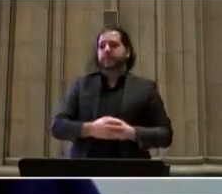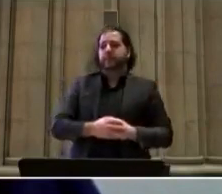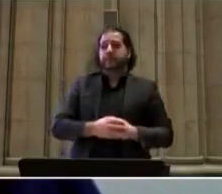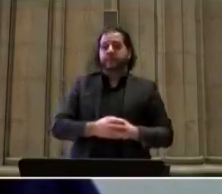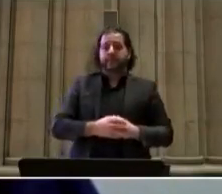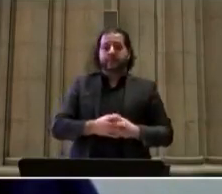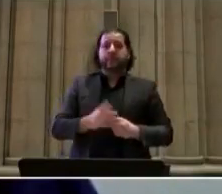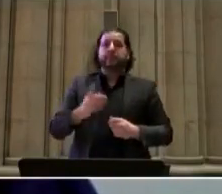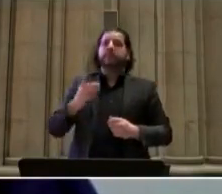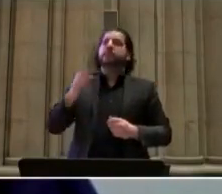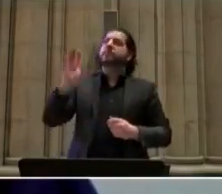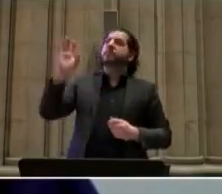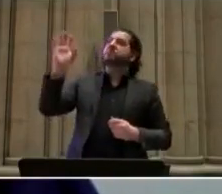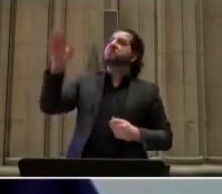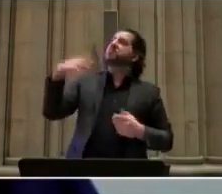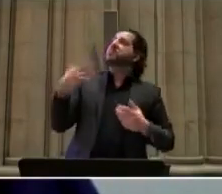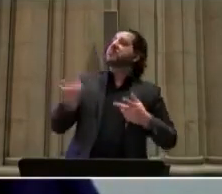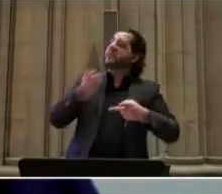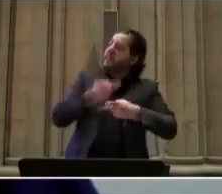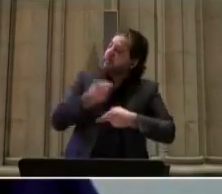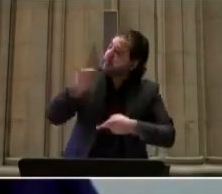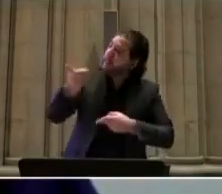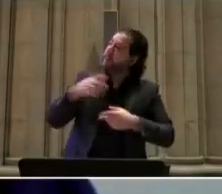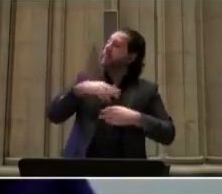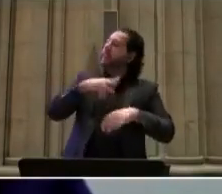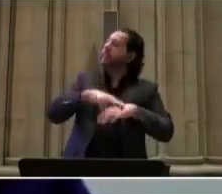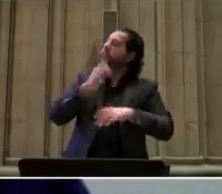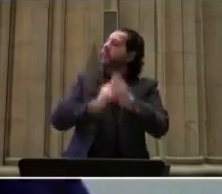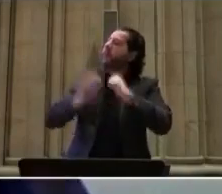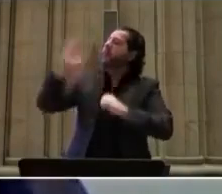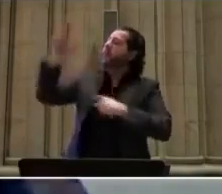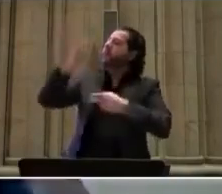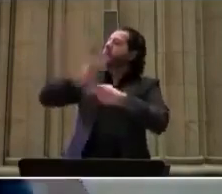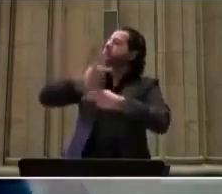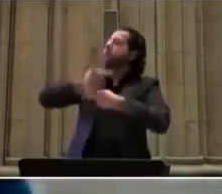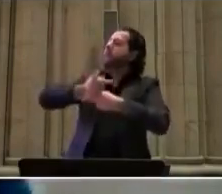Keep this nation under your care.